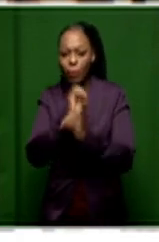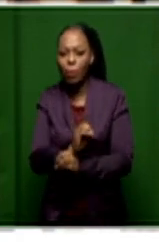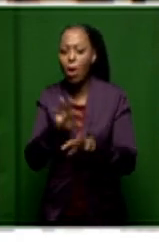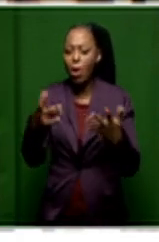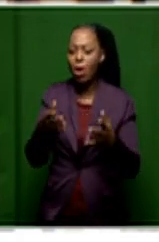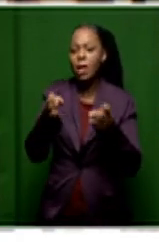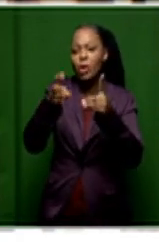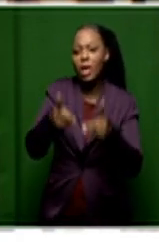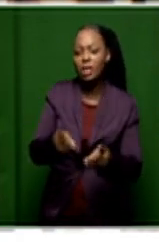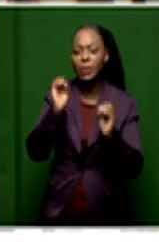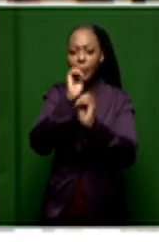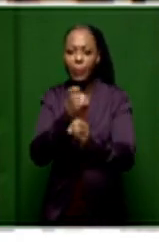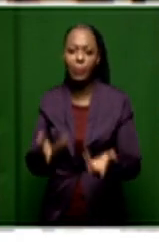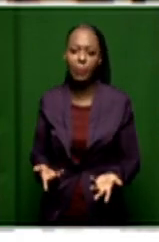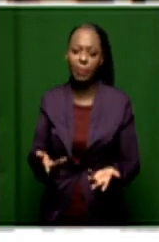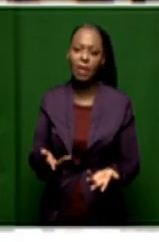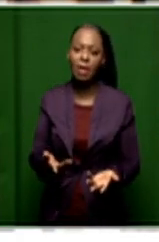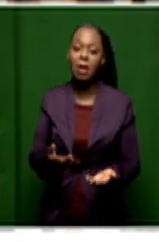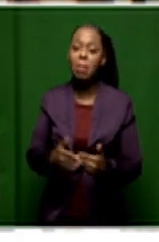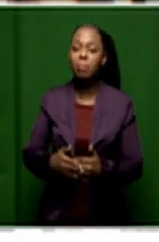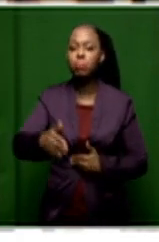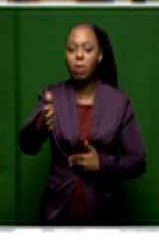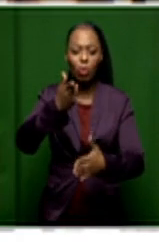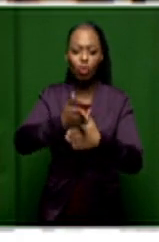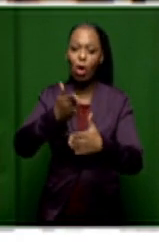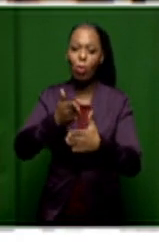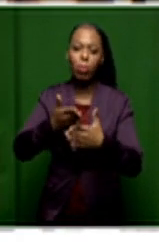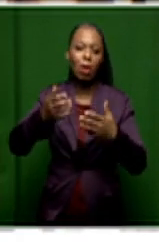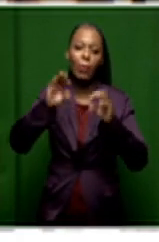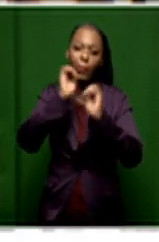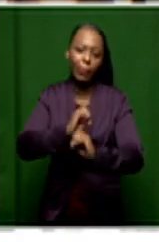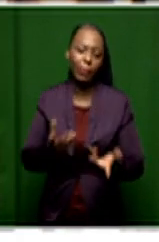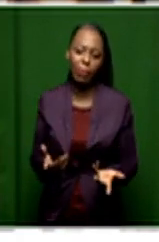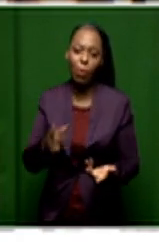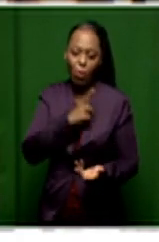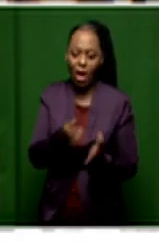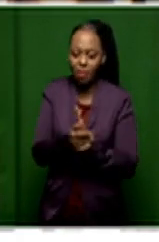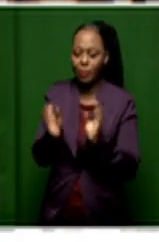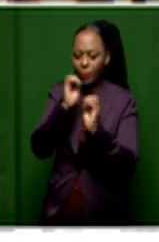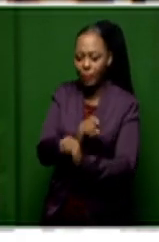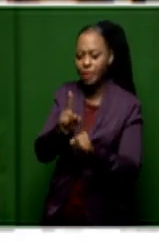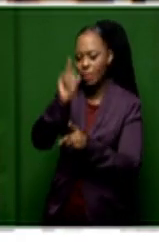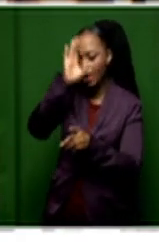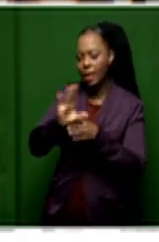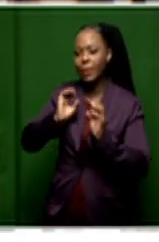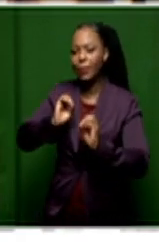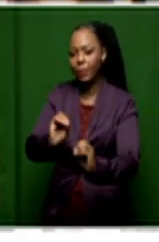so, and they end up being unemployed as a consequence. Unless we deal with those issues and